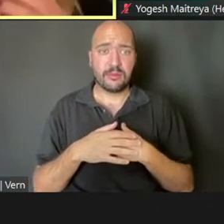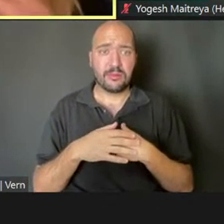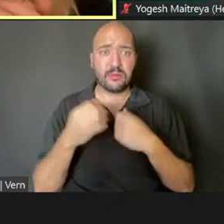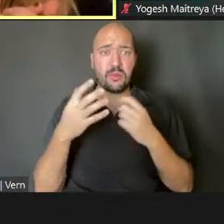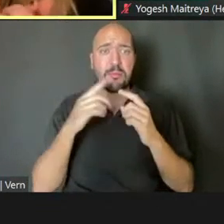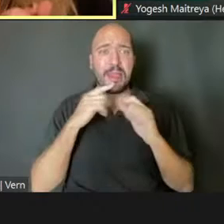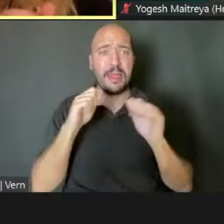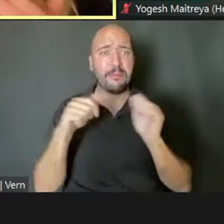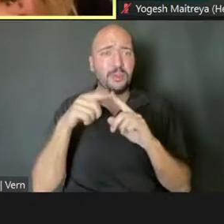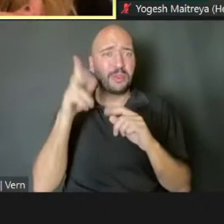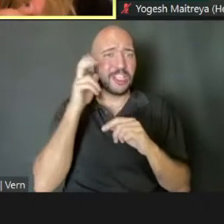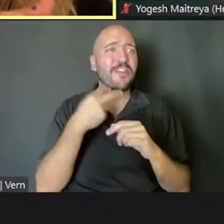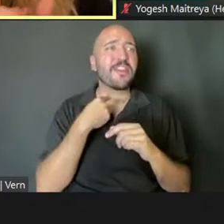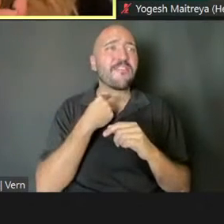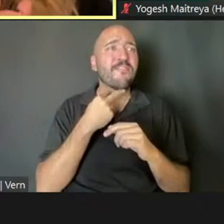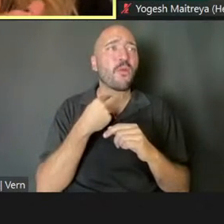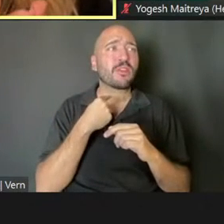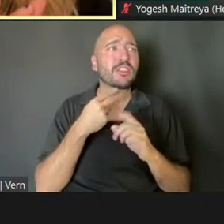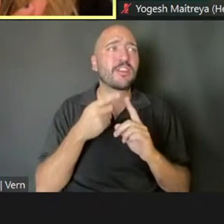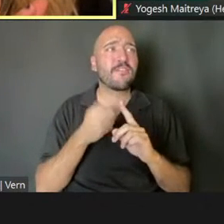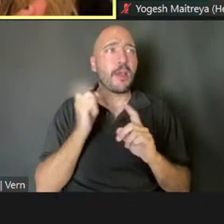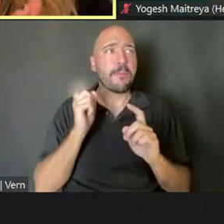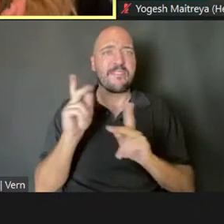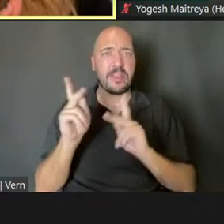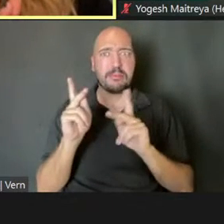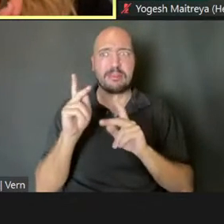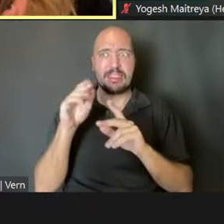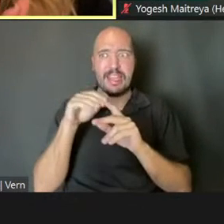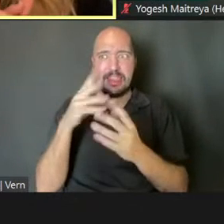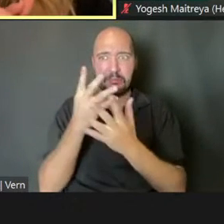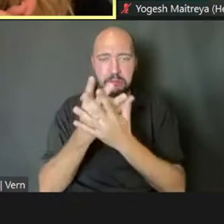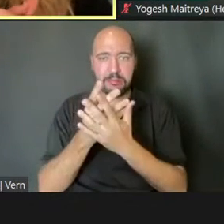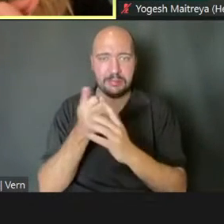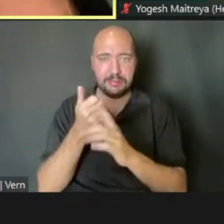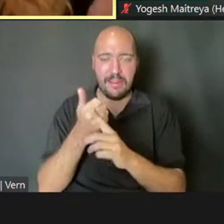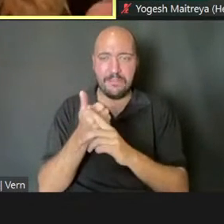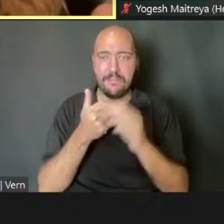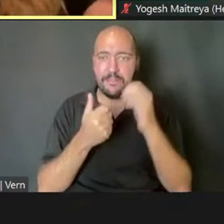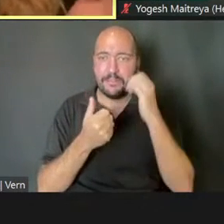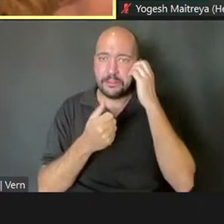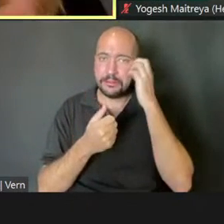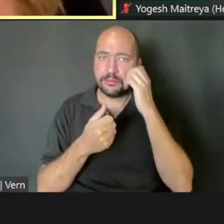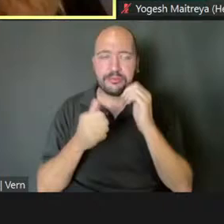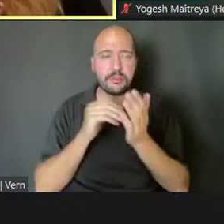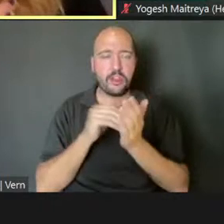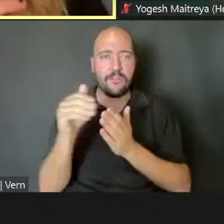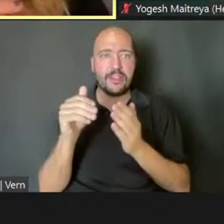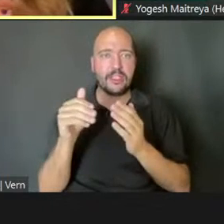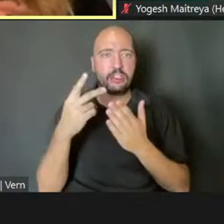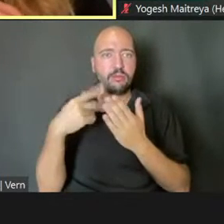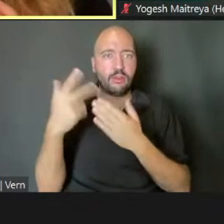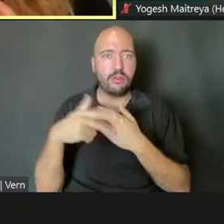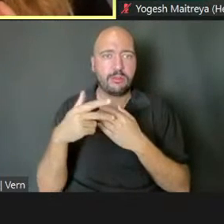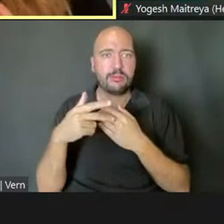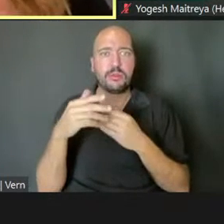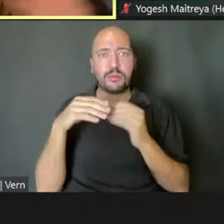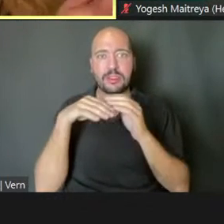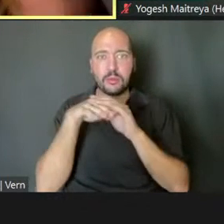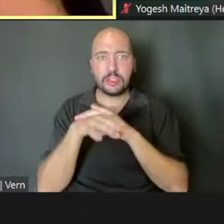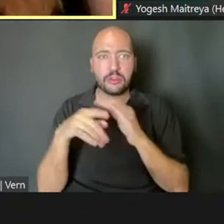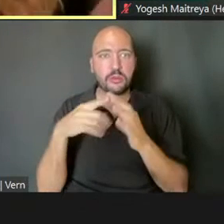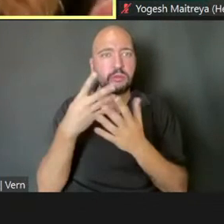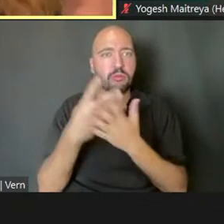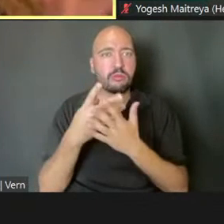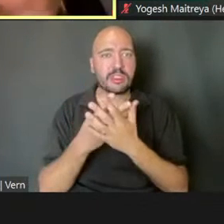without being able to hear the voices from folks on the inside themselves, right? Where oftentimes programs will go into prisons and